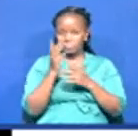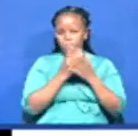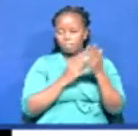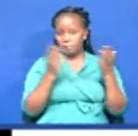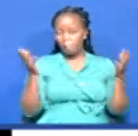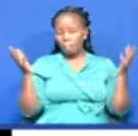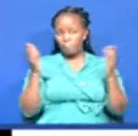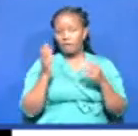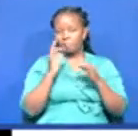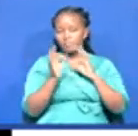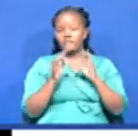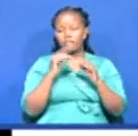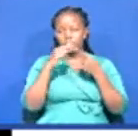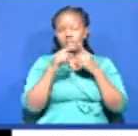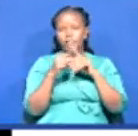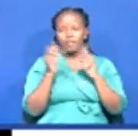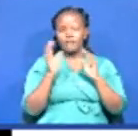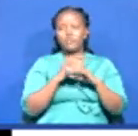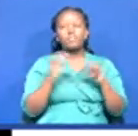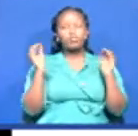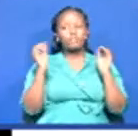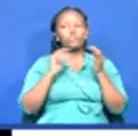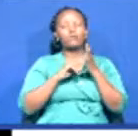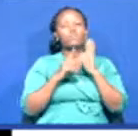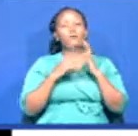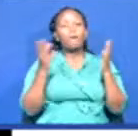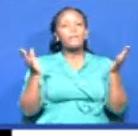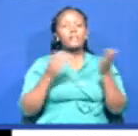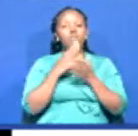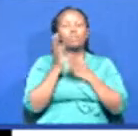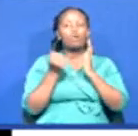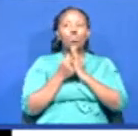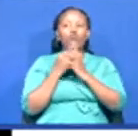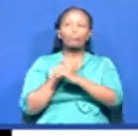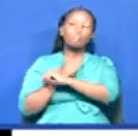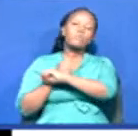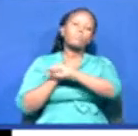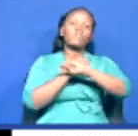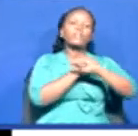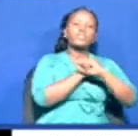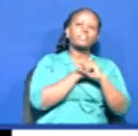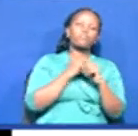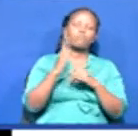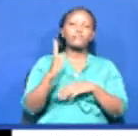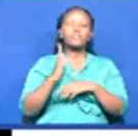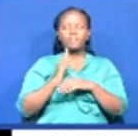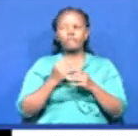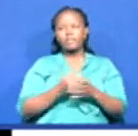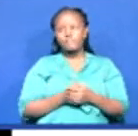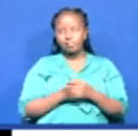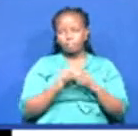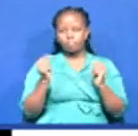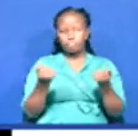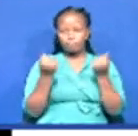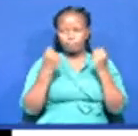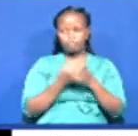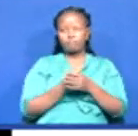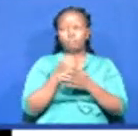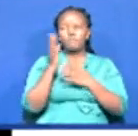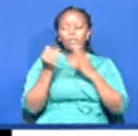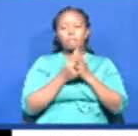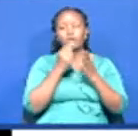not even substandard, that means that they'll be protected from health and safety issues. Now, on the side of offences and